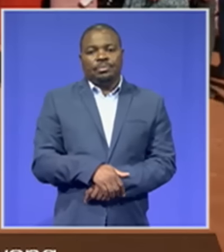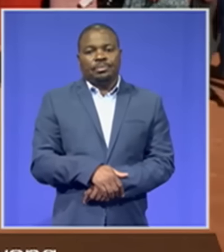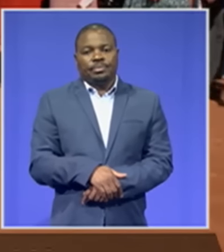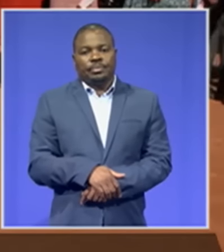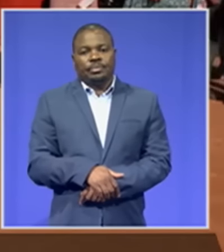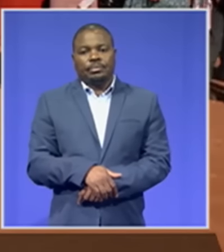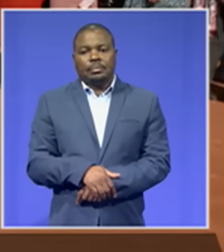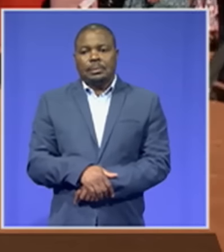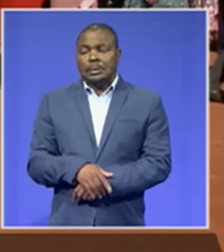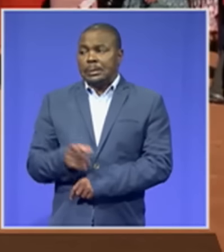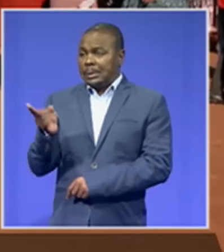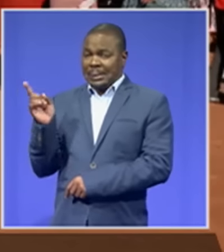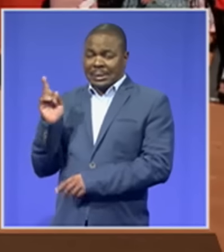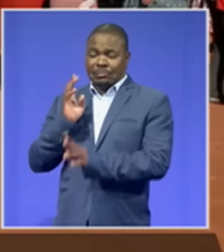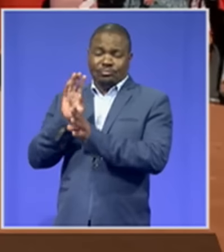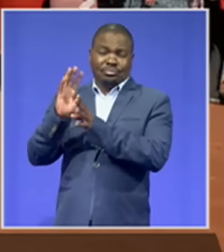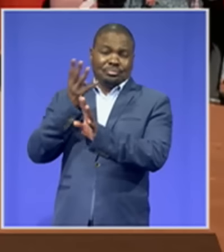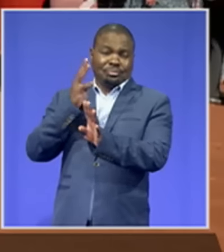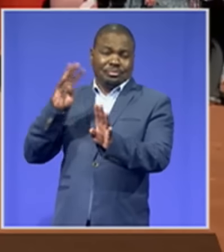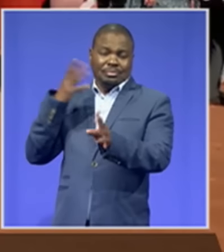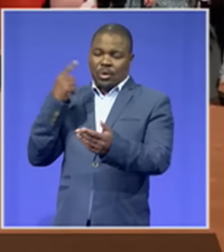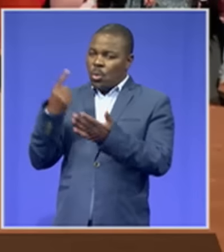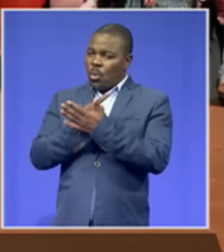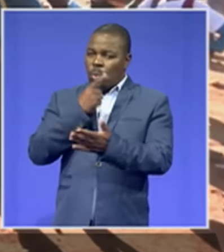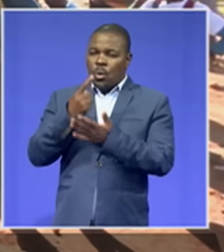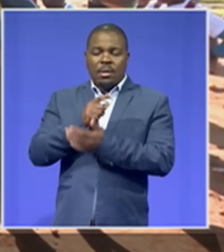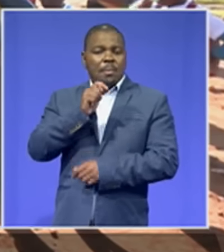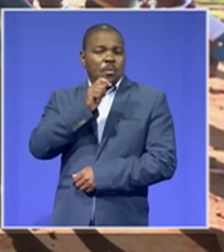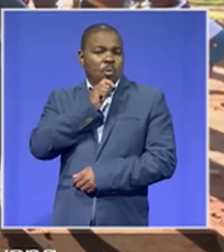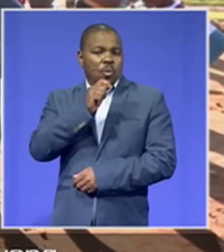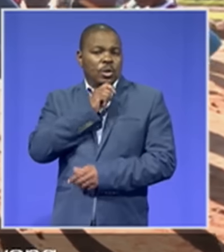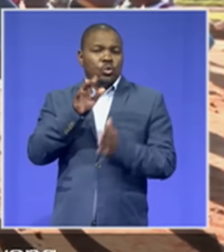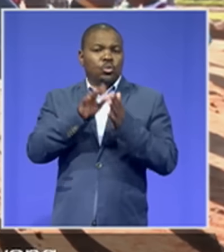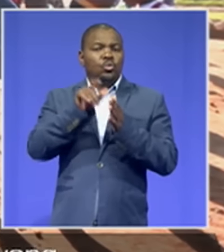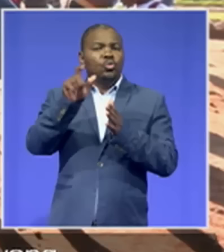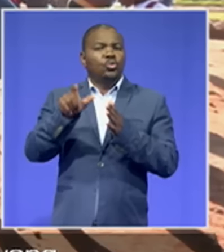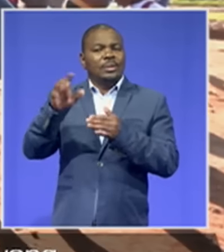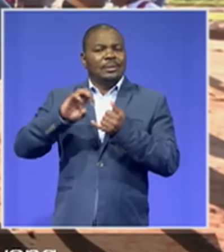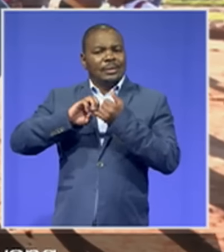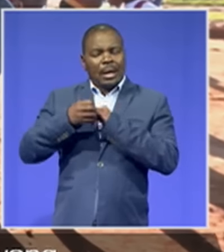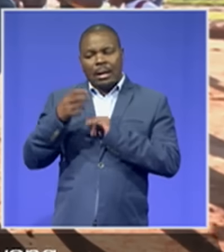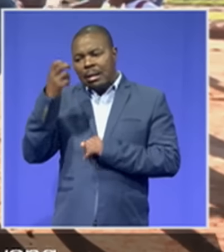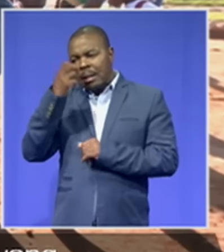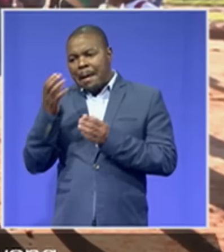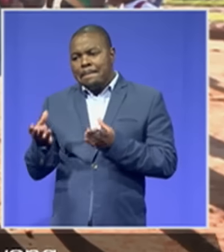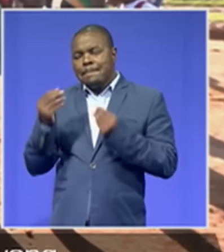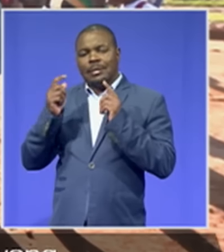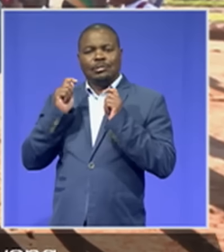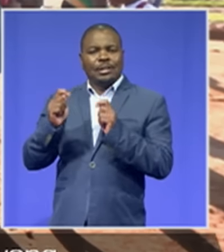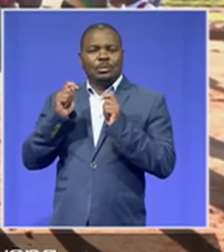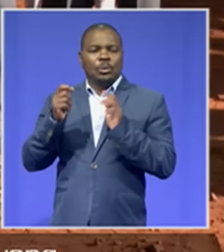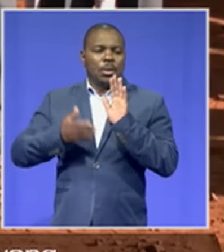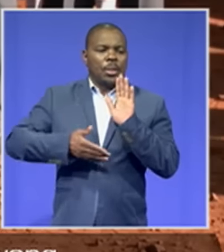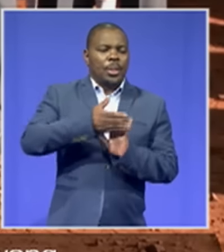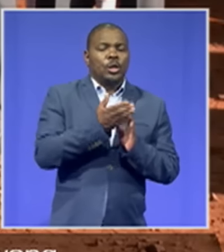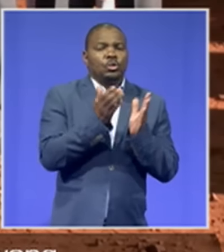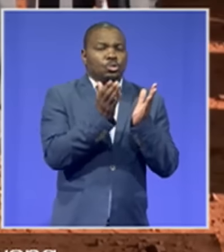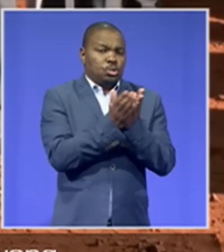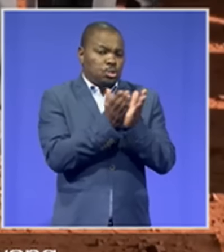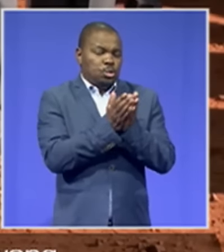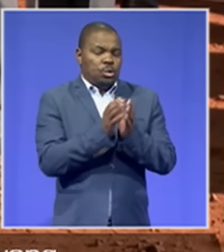Ho bonahala mela e melelele hoseng ho hong le ho hong ya barutwana ba lekang ho fumana dipalangwang tse tla ba isa